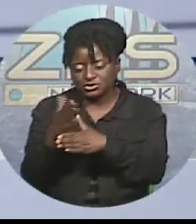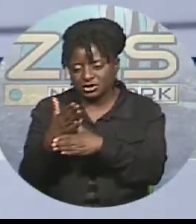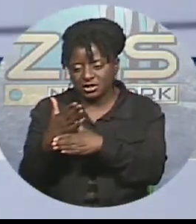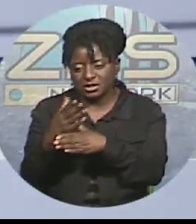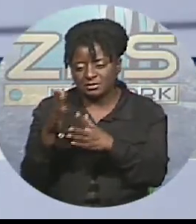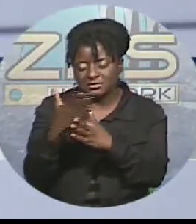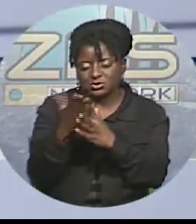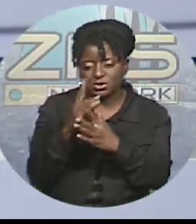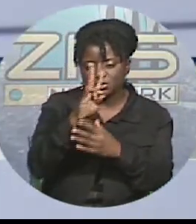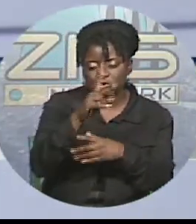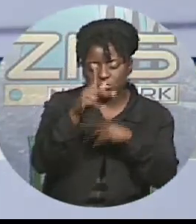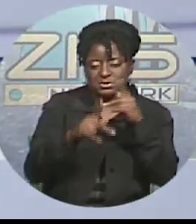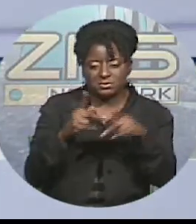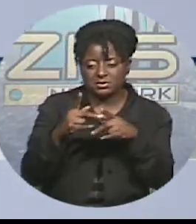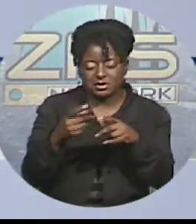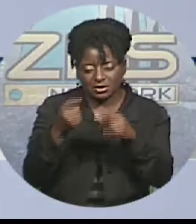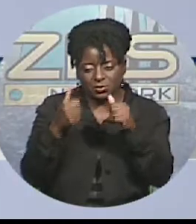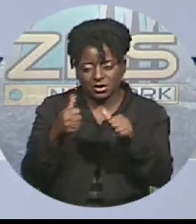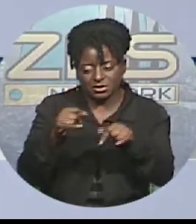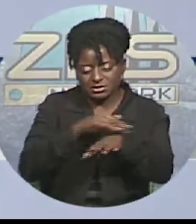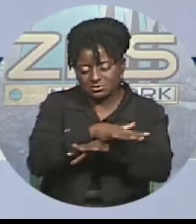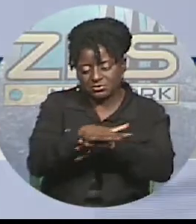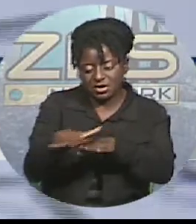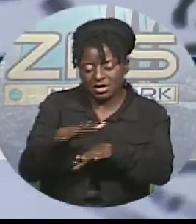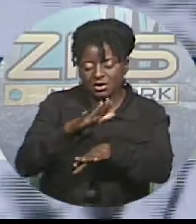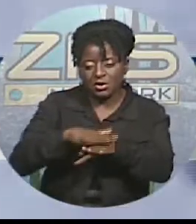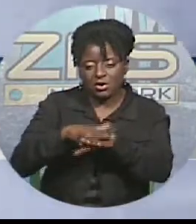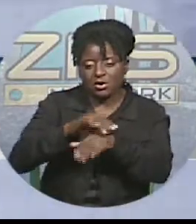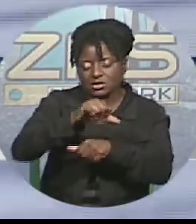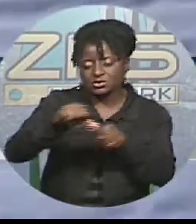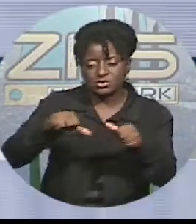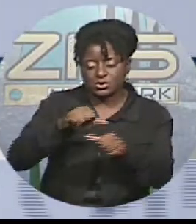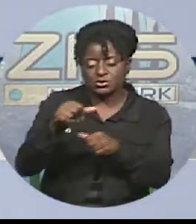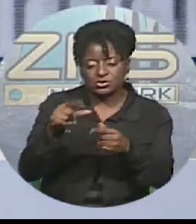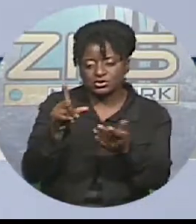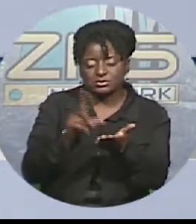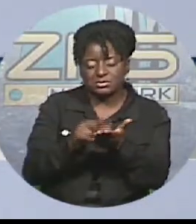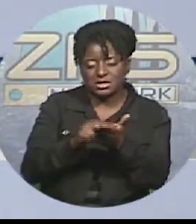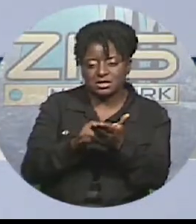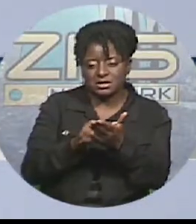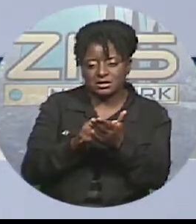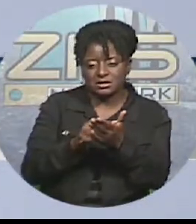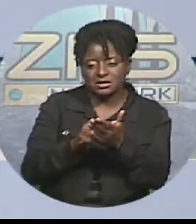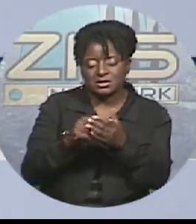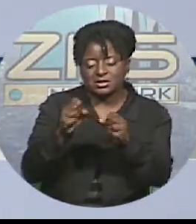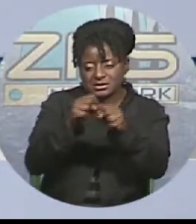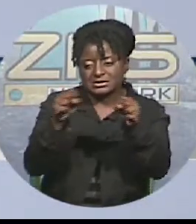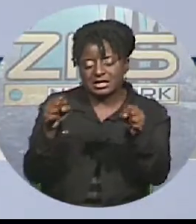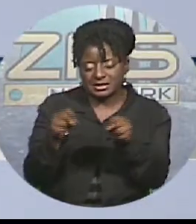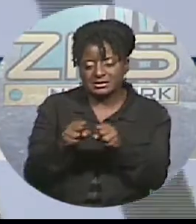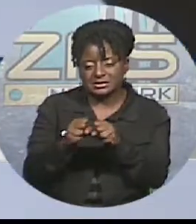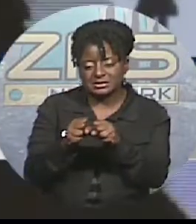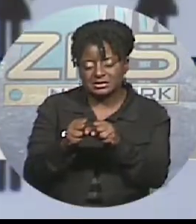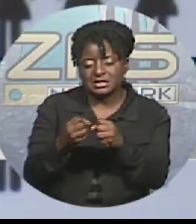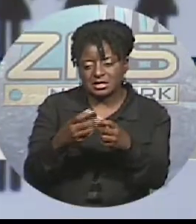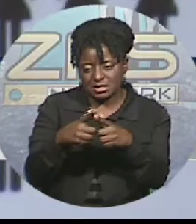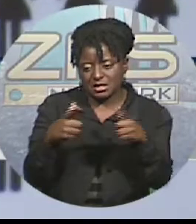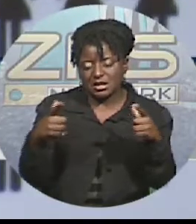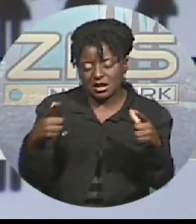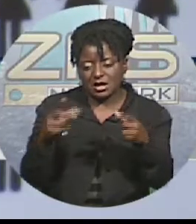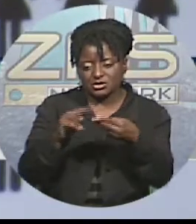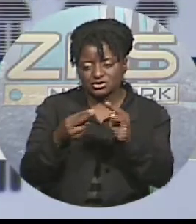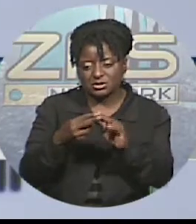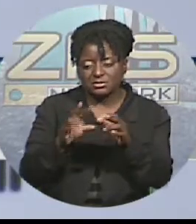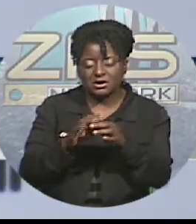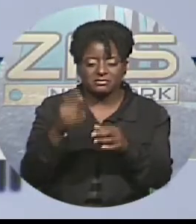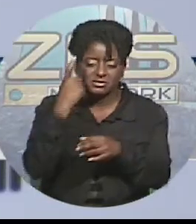phenomenon known as sexting, which over the past few years has dominated social media websites. With a large number of sexually explicit online photos